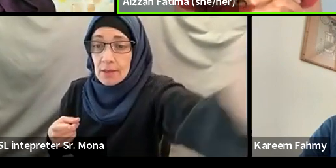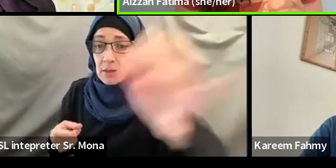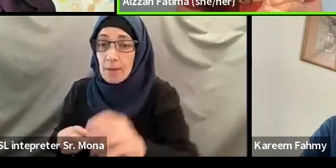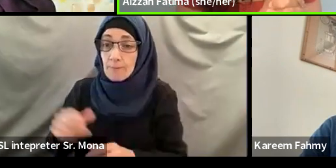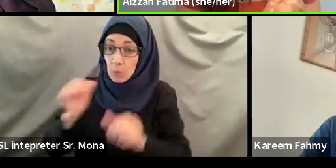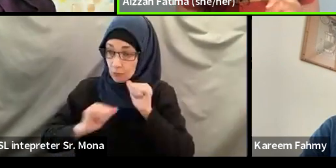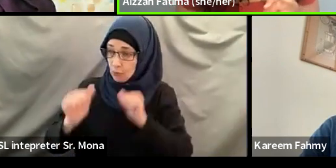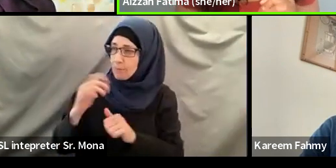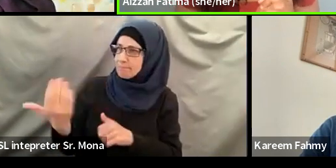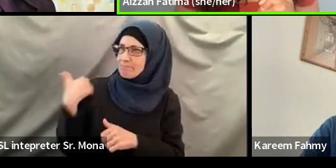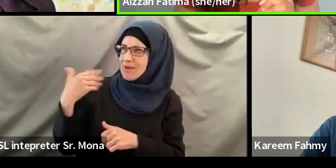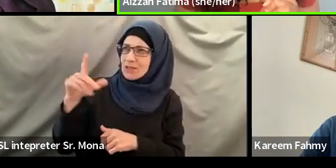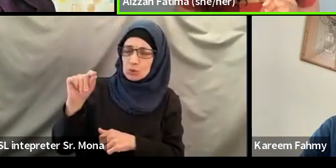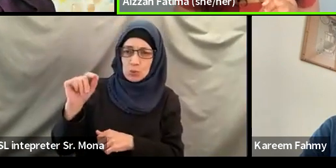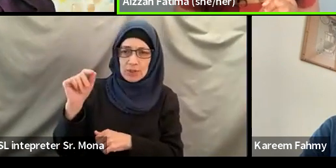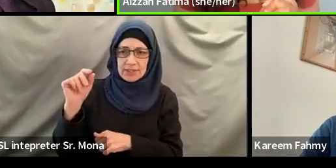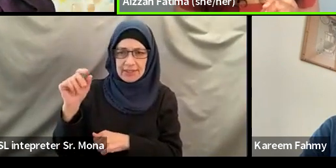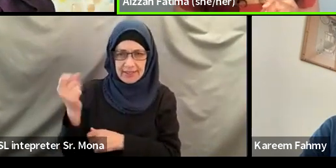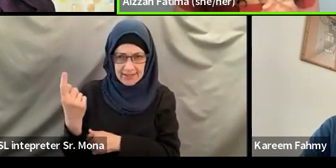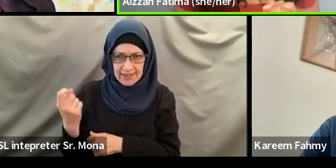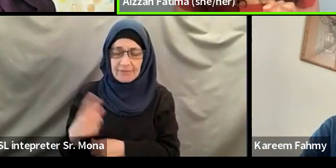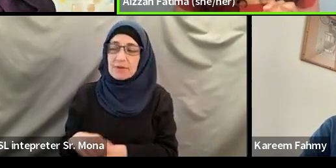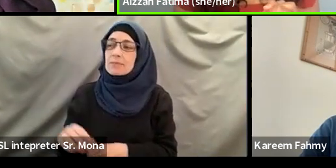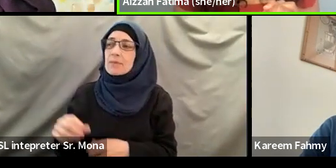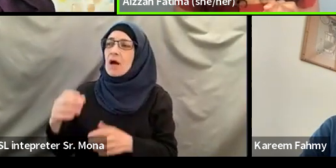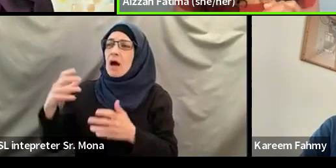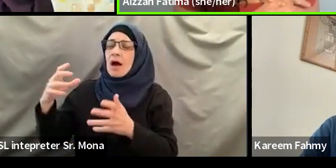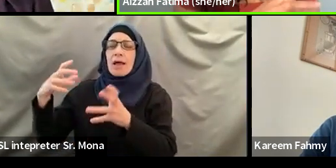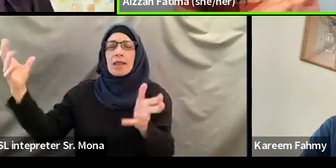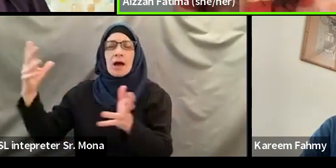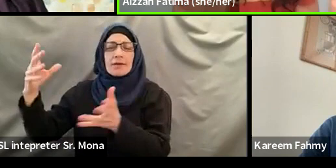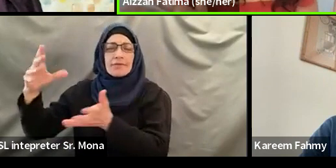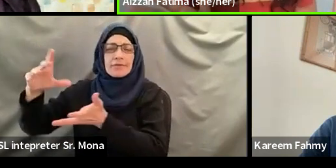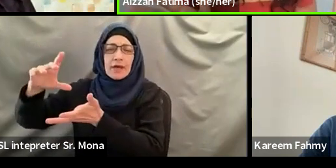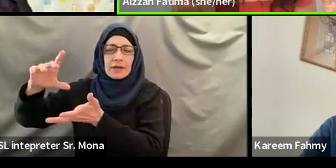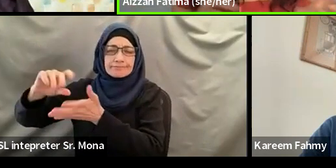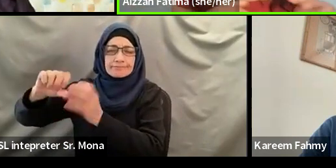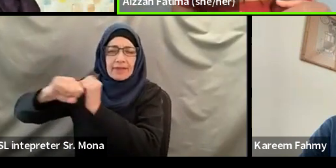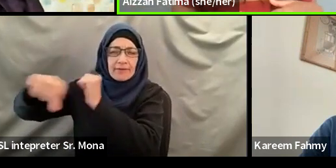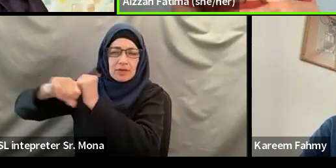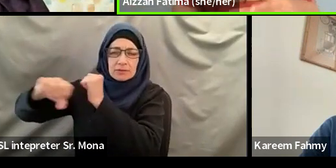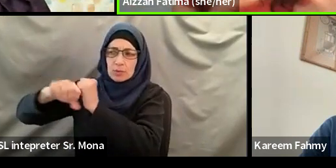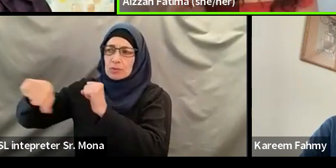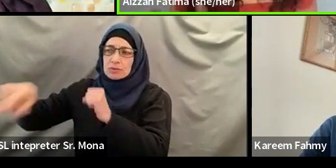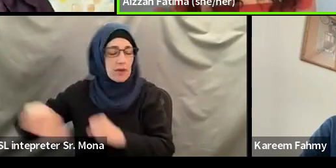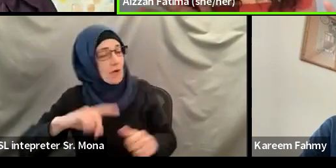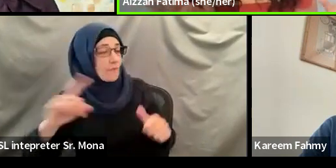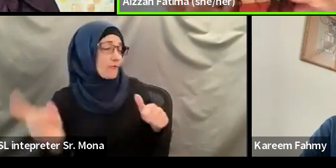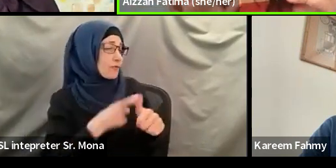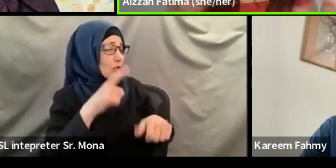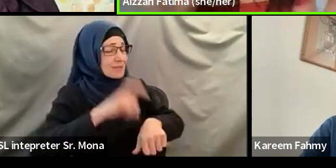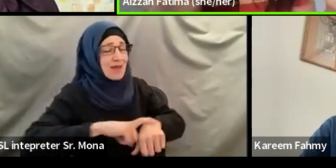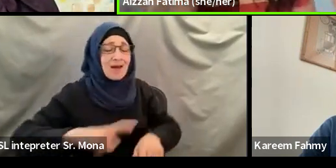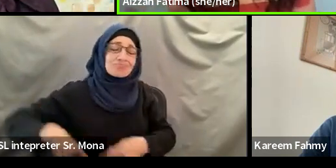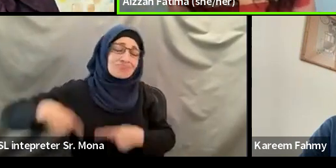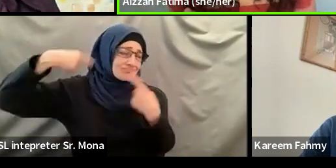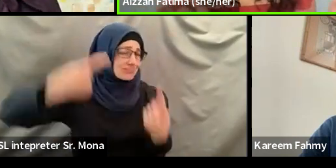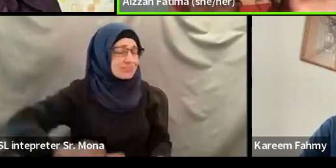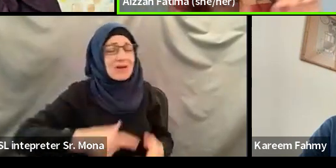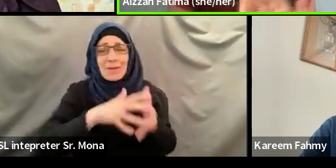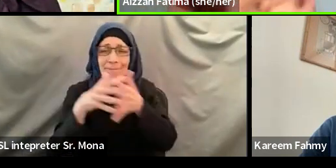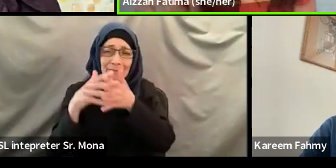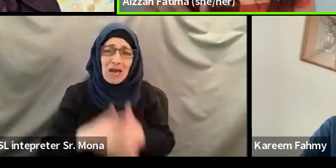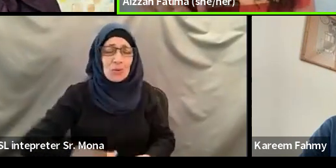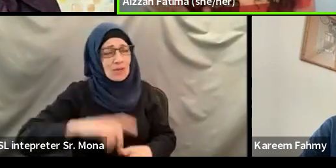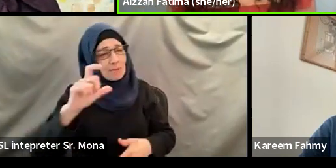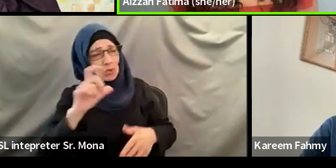2011, a lot of the press around it was for the first time ever, American Muslim like